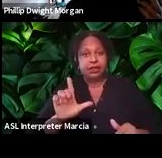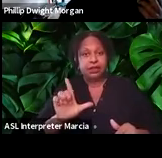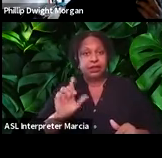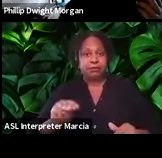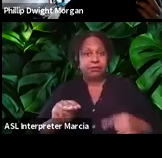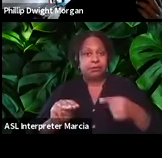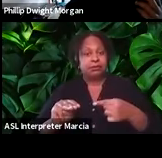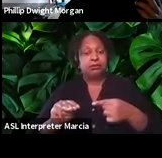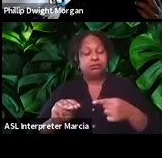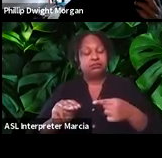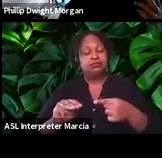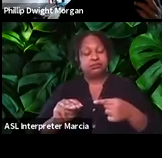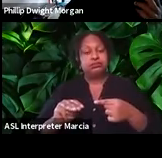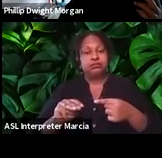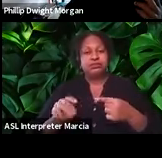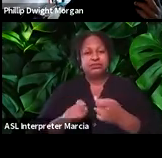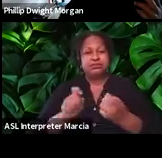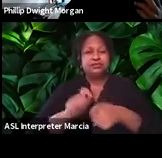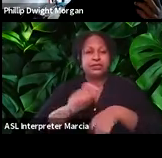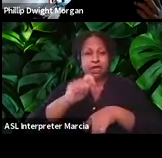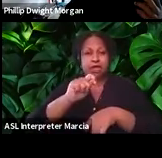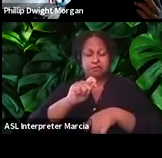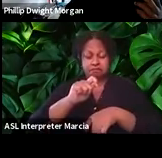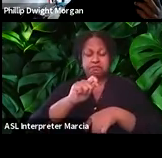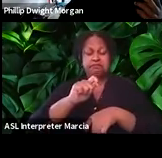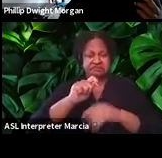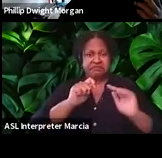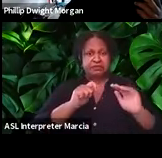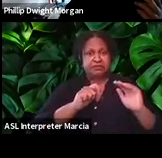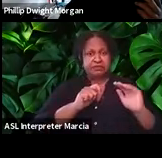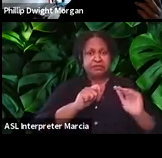in time where it basically